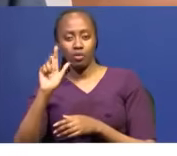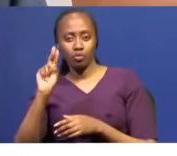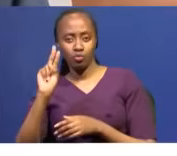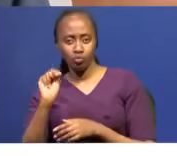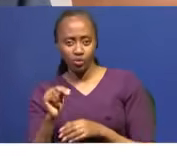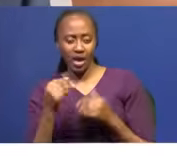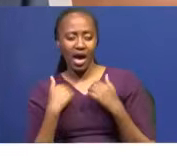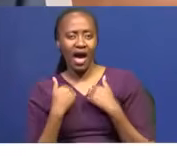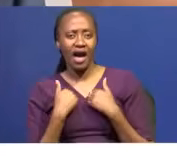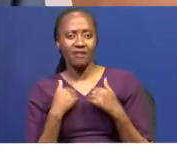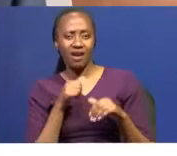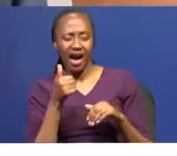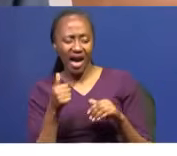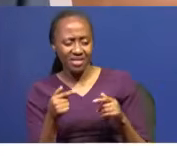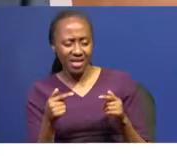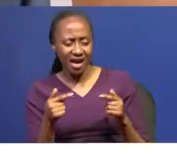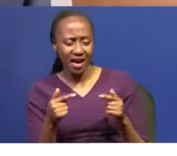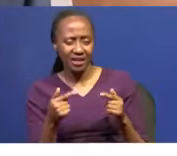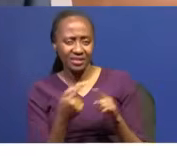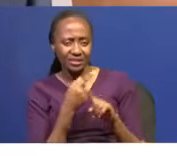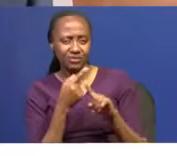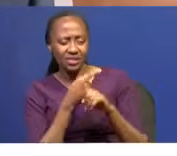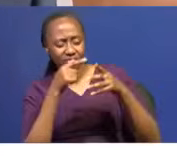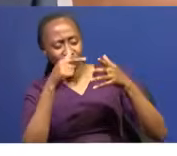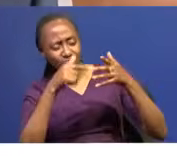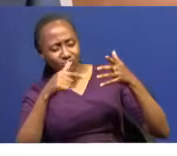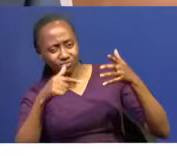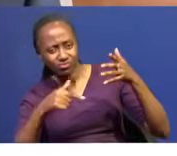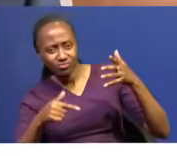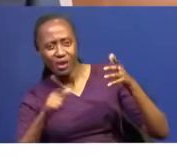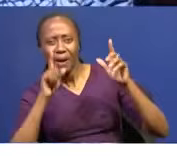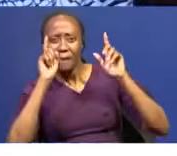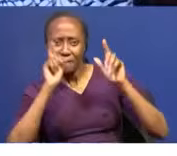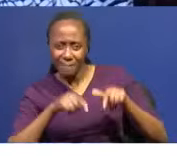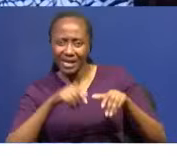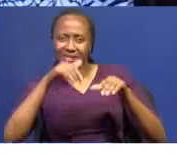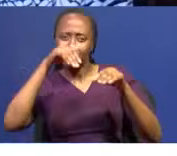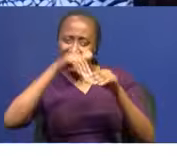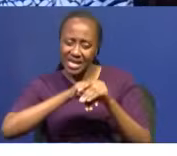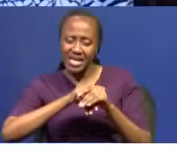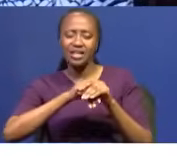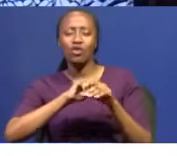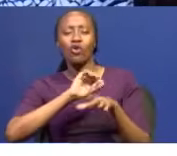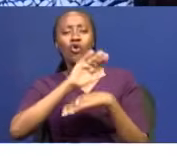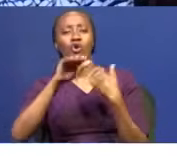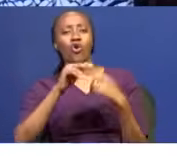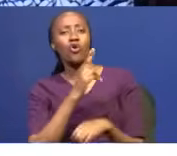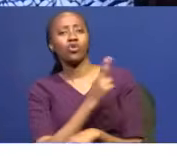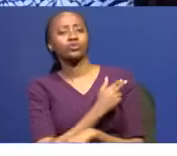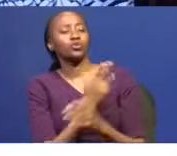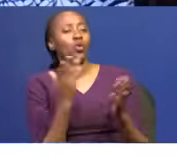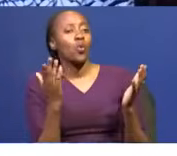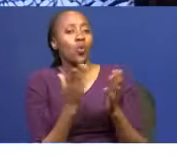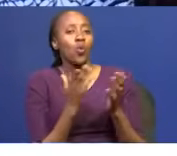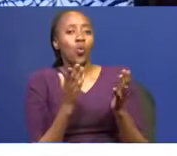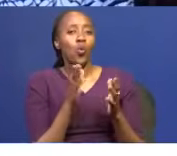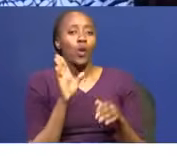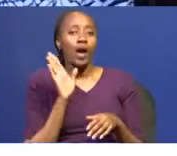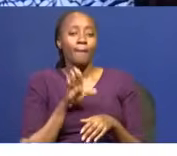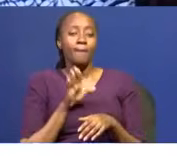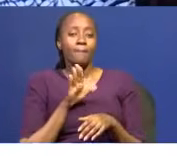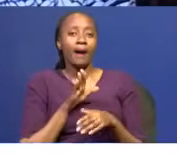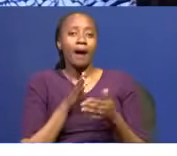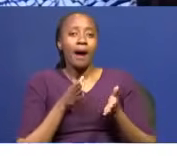garments, and so on and so forth. This should be available in every hospital where mothers deliver. We